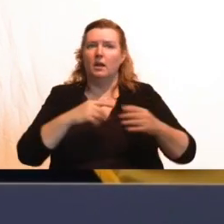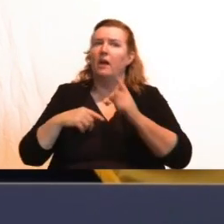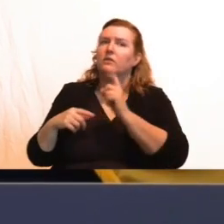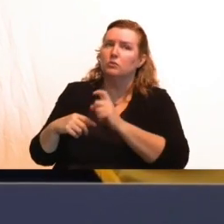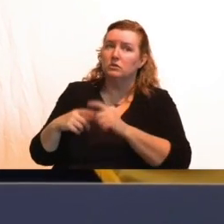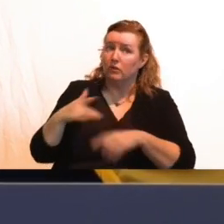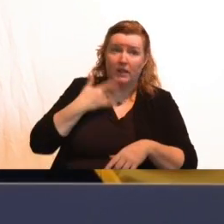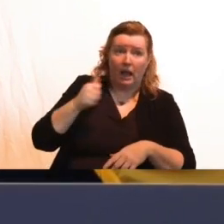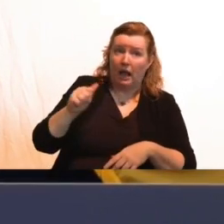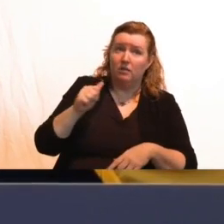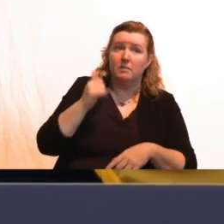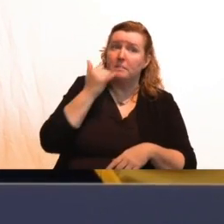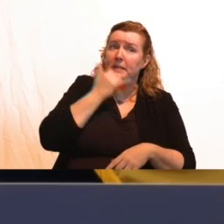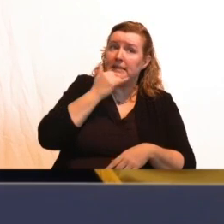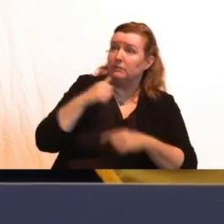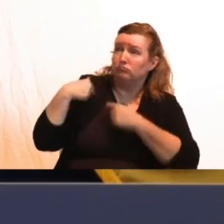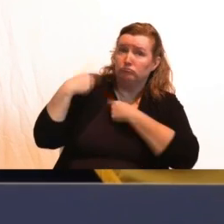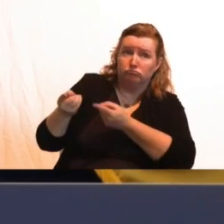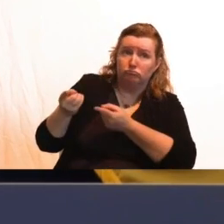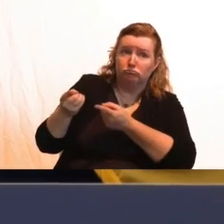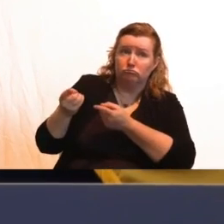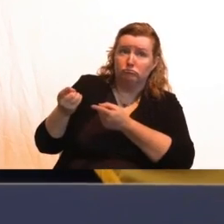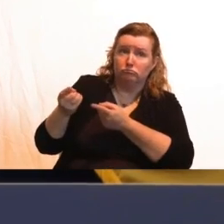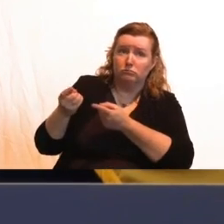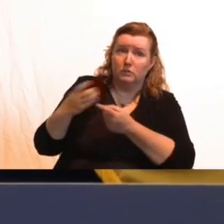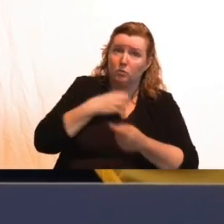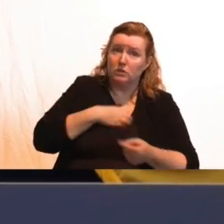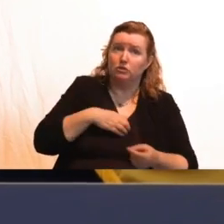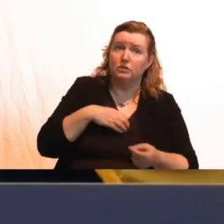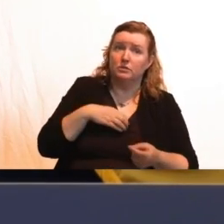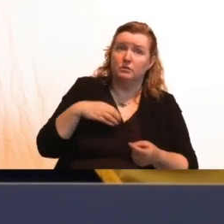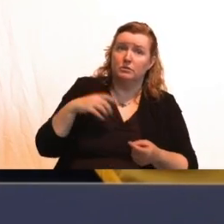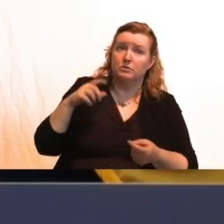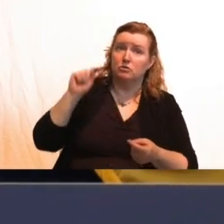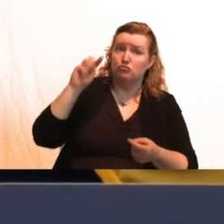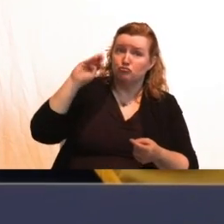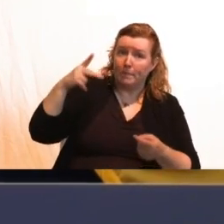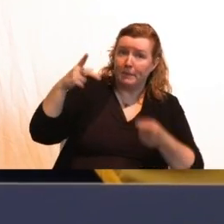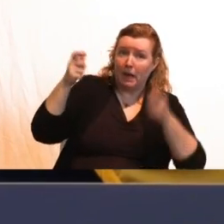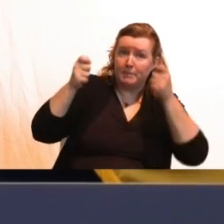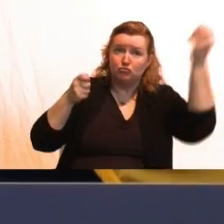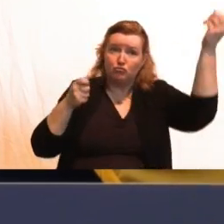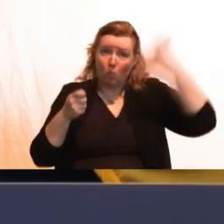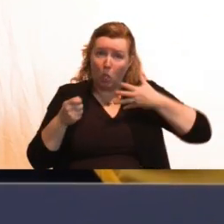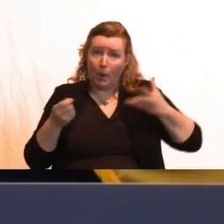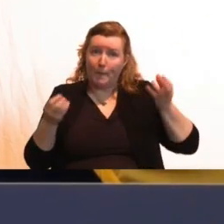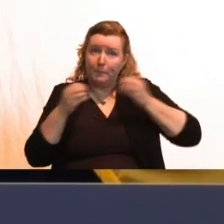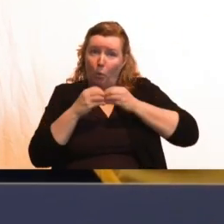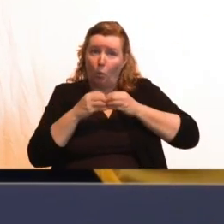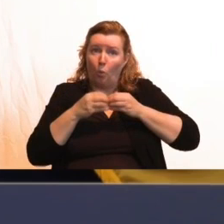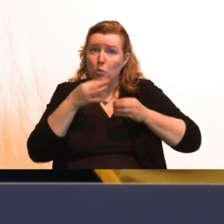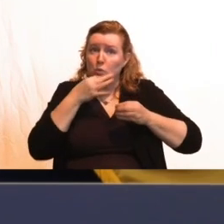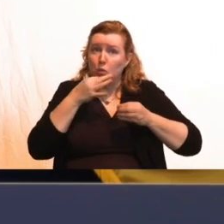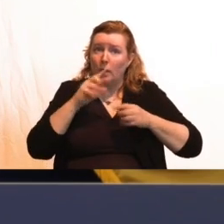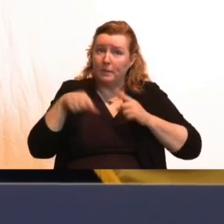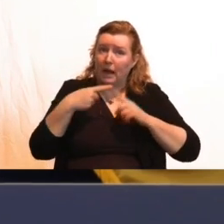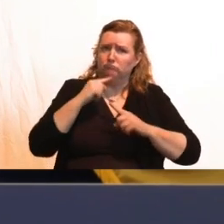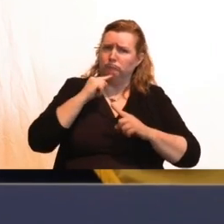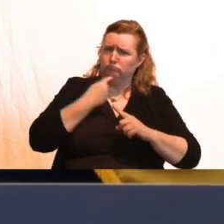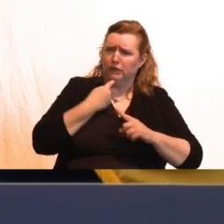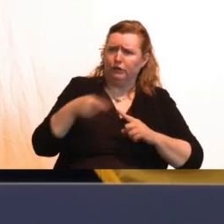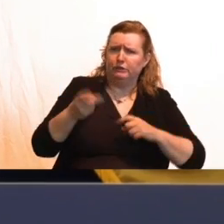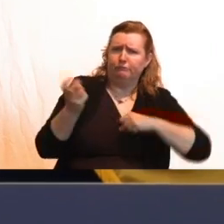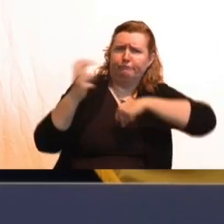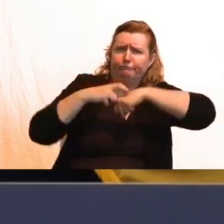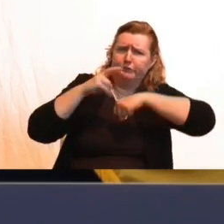you sooner about the severity of this thing, do you have any regrets? Do you regret mandating that COVID patients be allowed to go back to